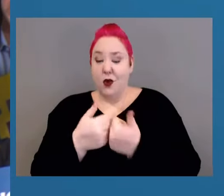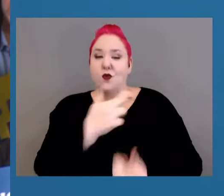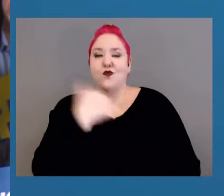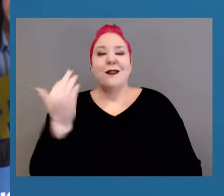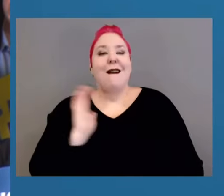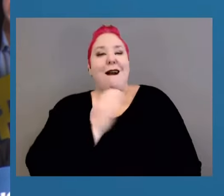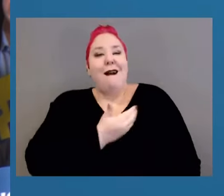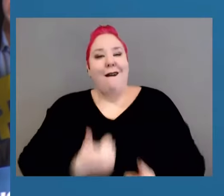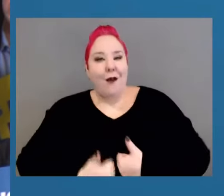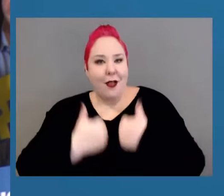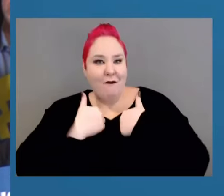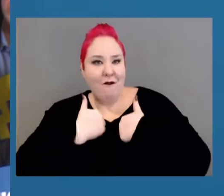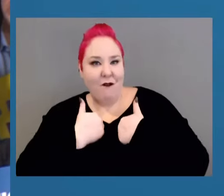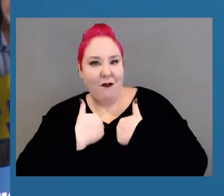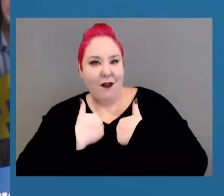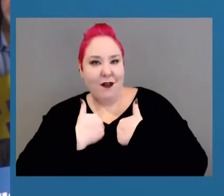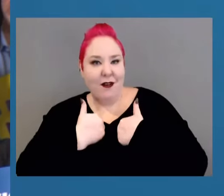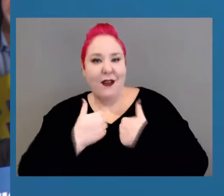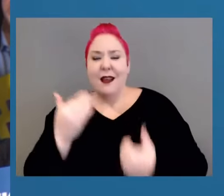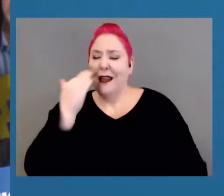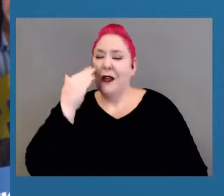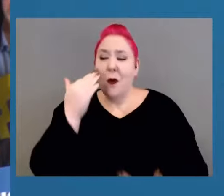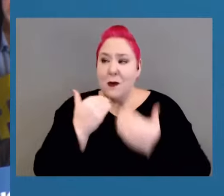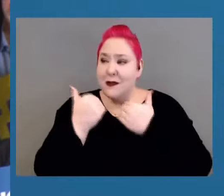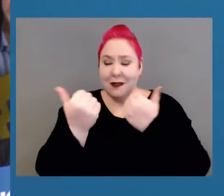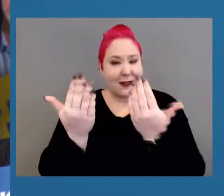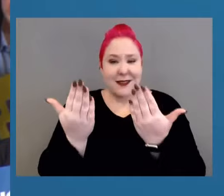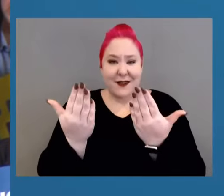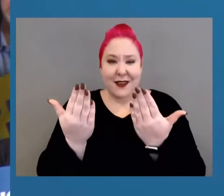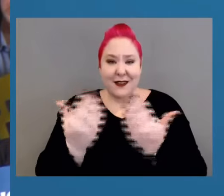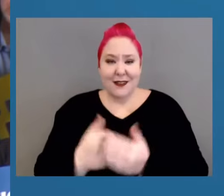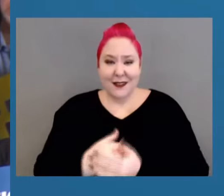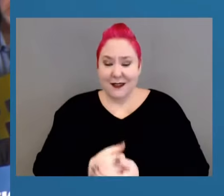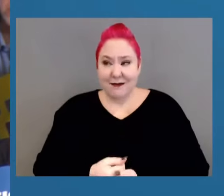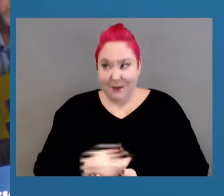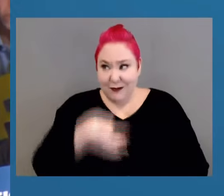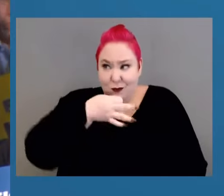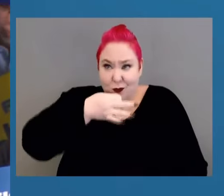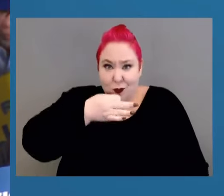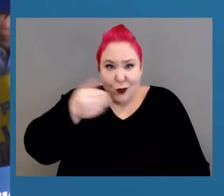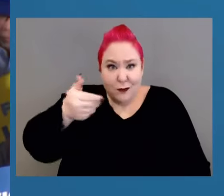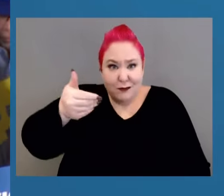He knows Thanksgiving is not that far away.